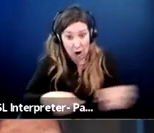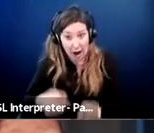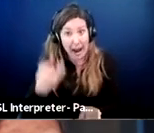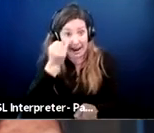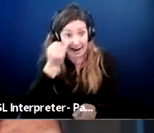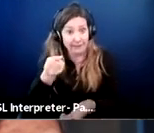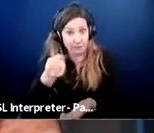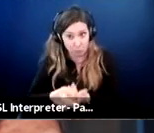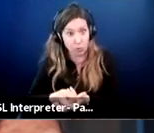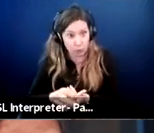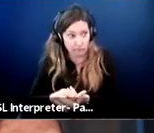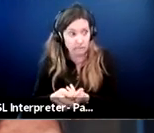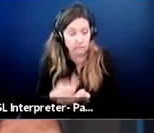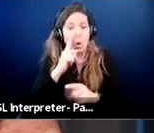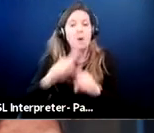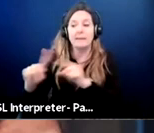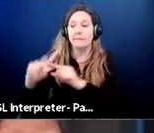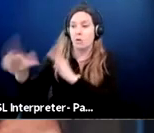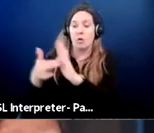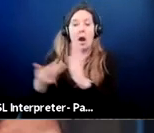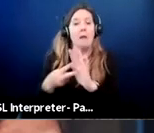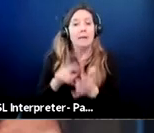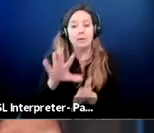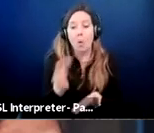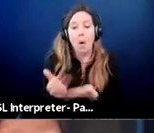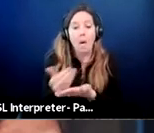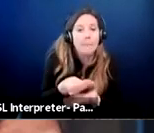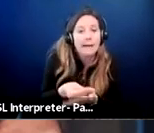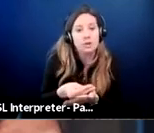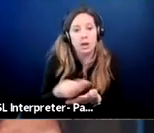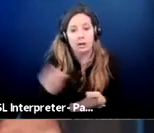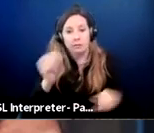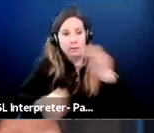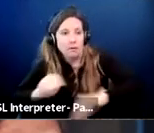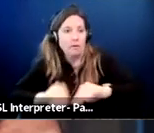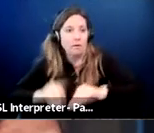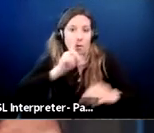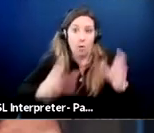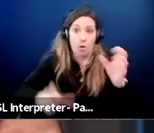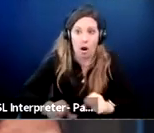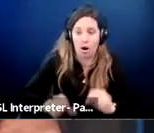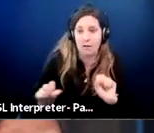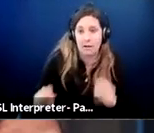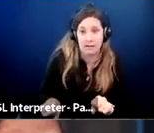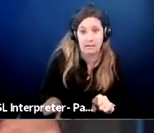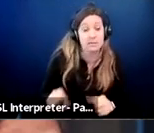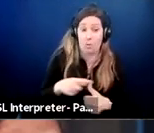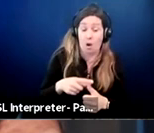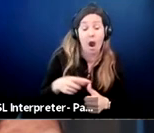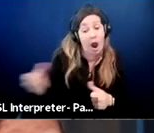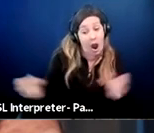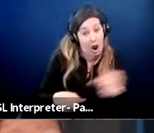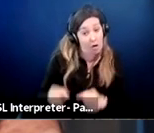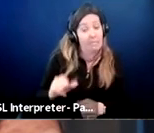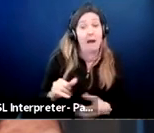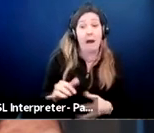variety of different roles, now that allows you to have a budget for hiring and the type of roles you want to do. So hiring is a big initiative for the